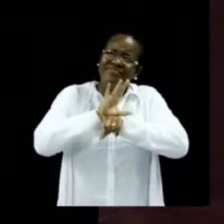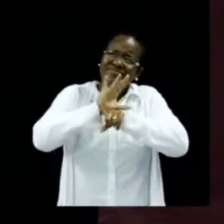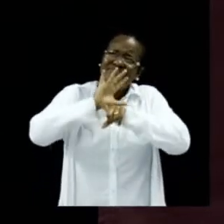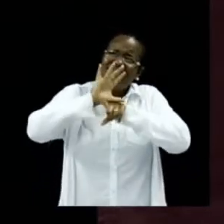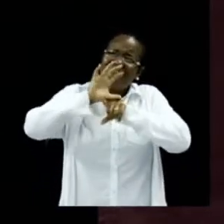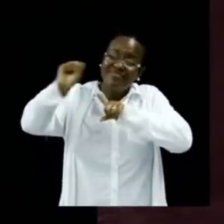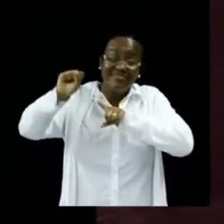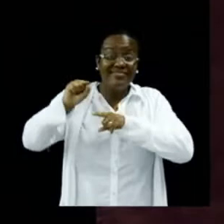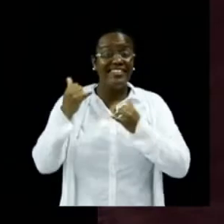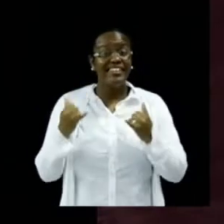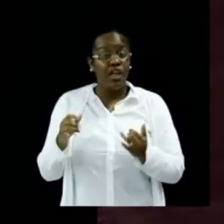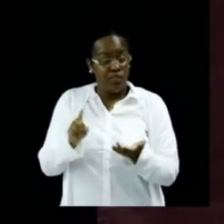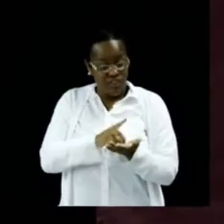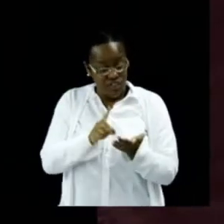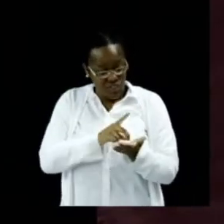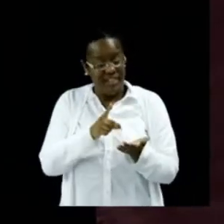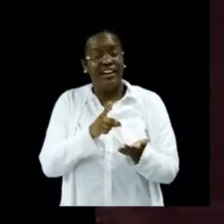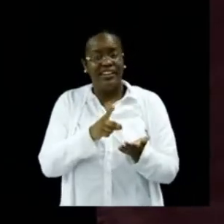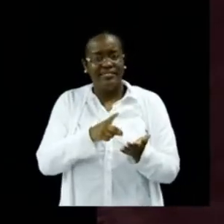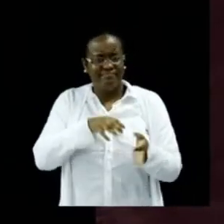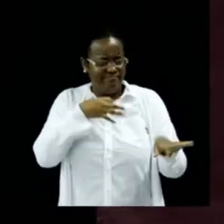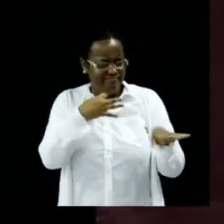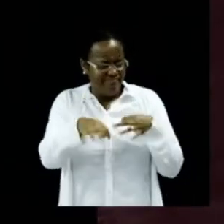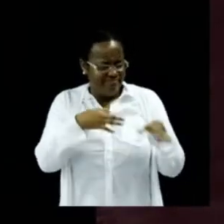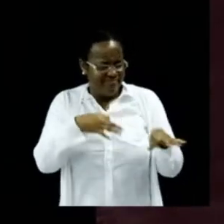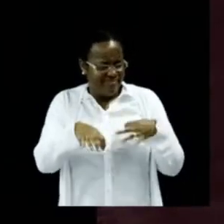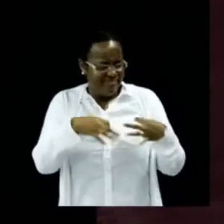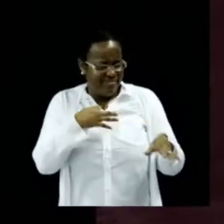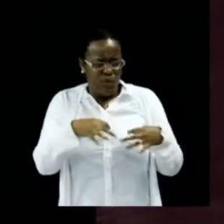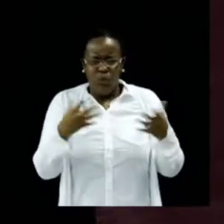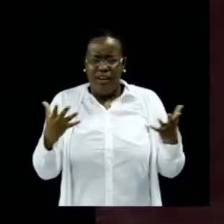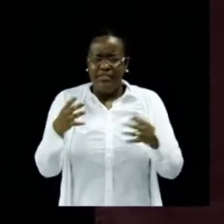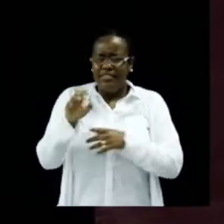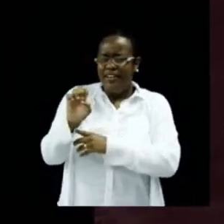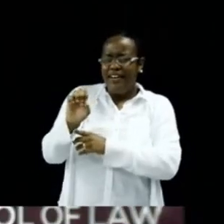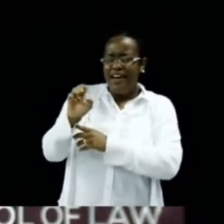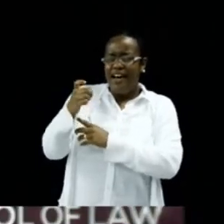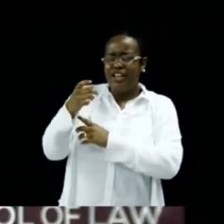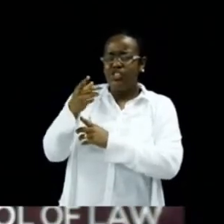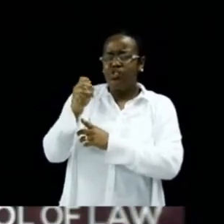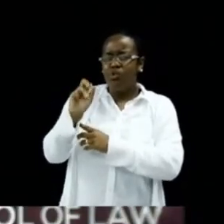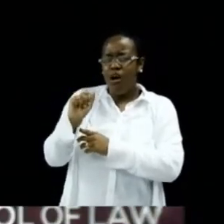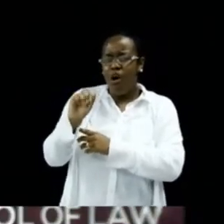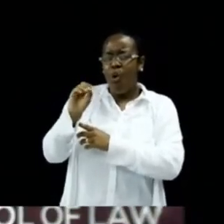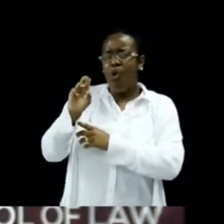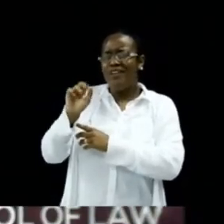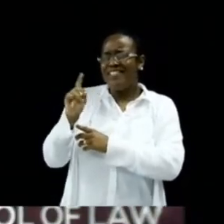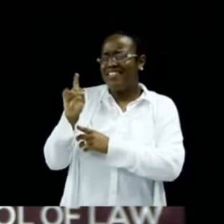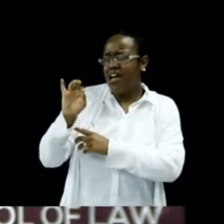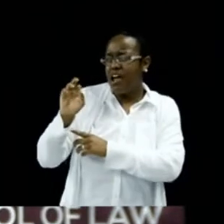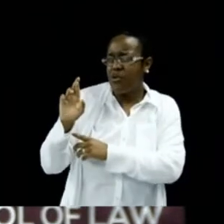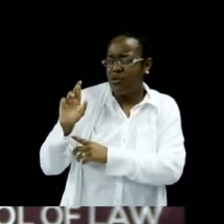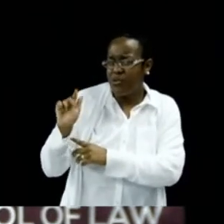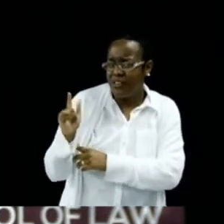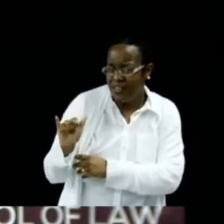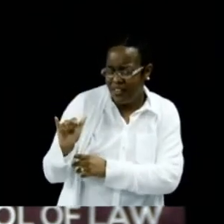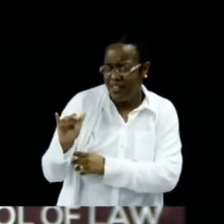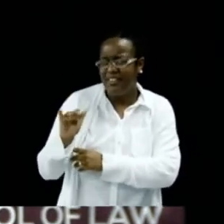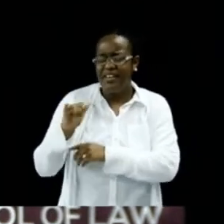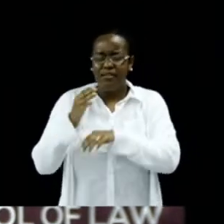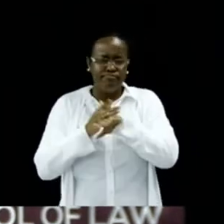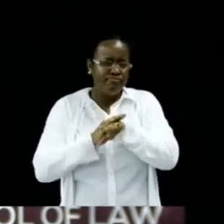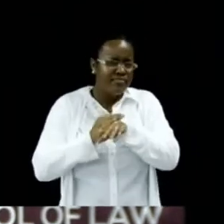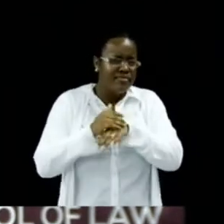Webster's Dictionary defines extraordinary as going beyond what is usual, regular, or